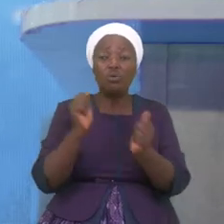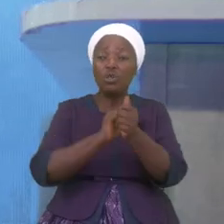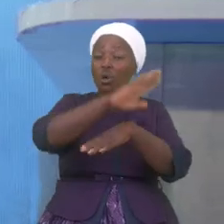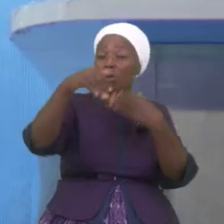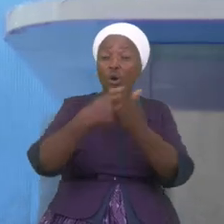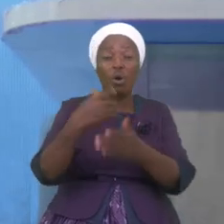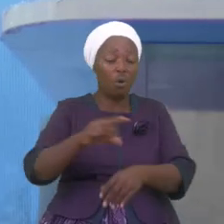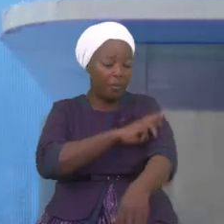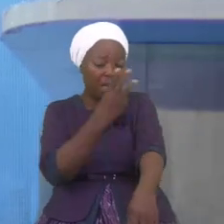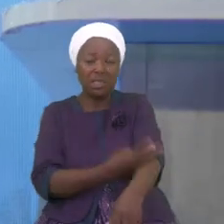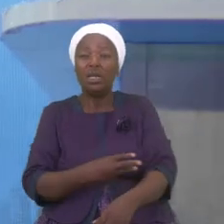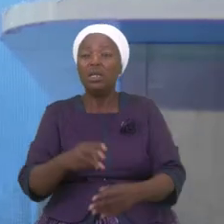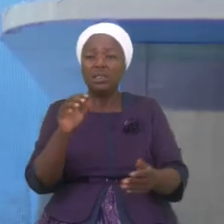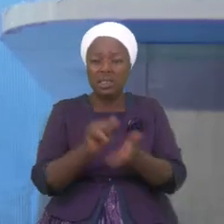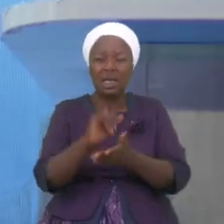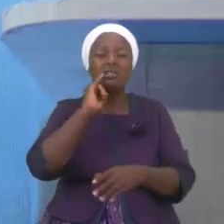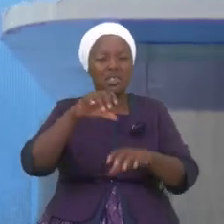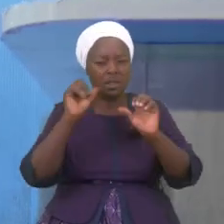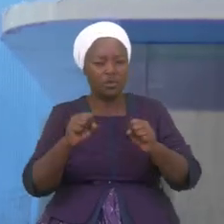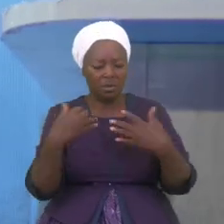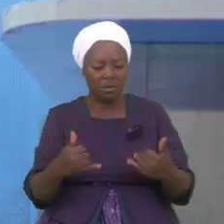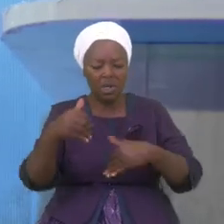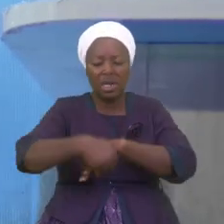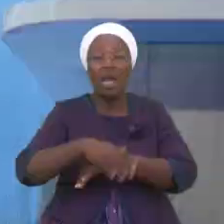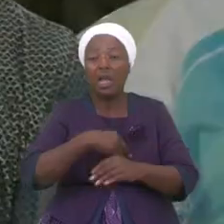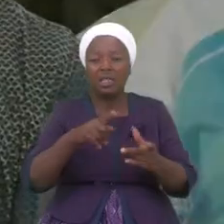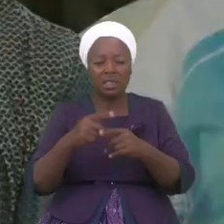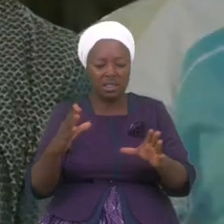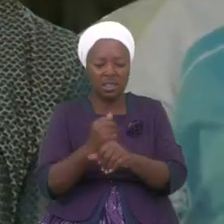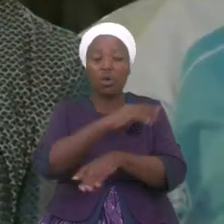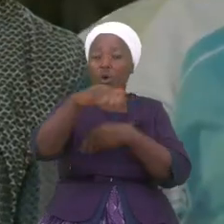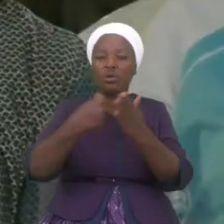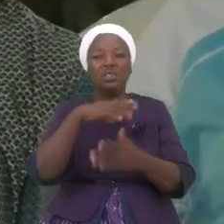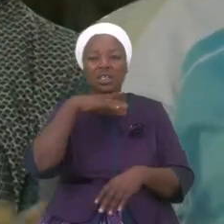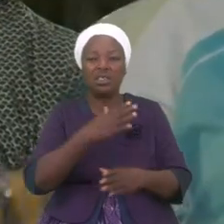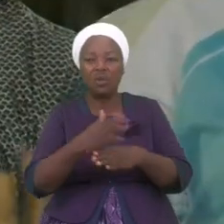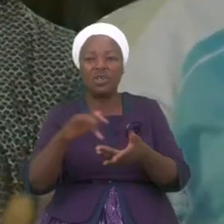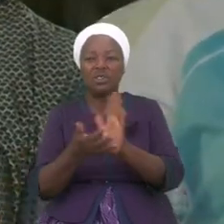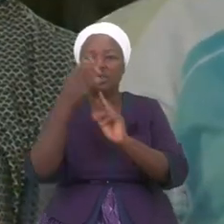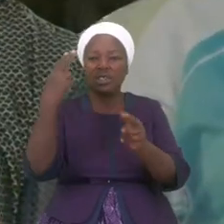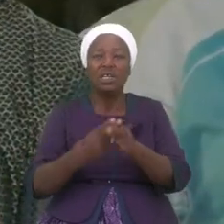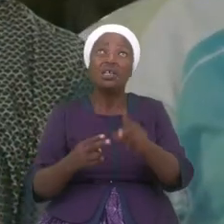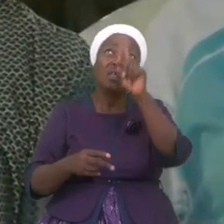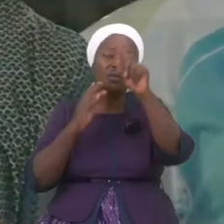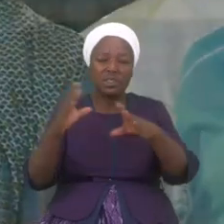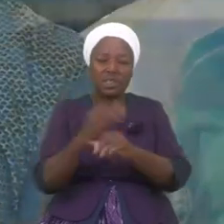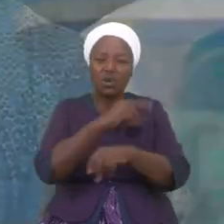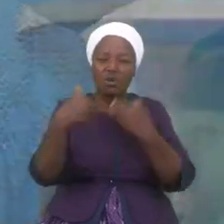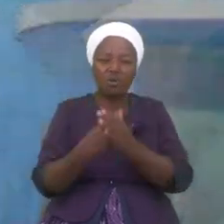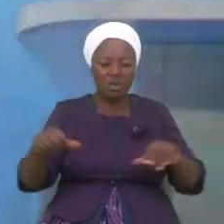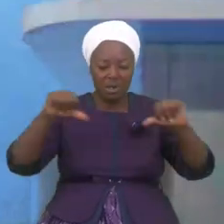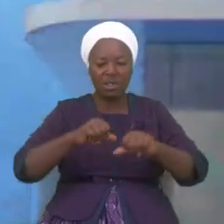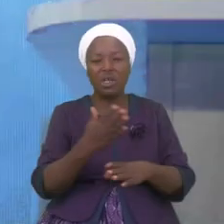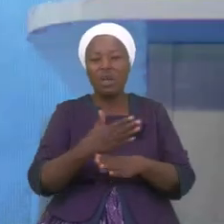Almighty, that is possible tonight. He'll take all the stain away. He'll take all the condemnation away.